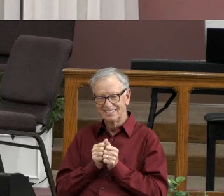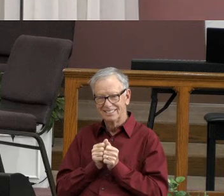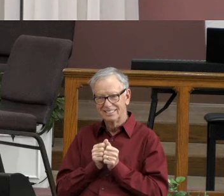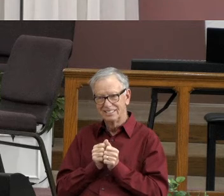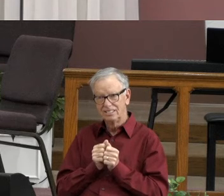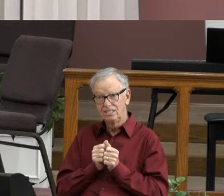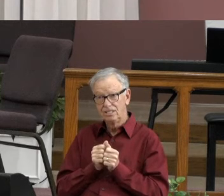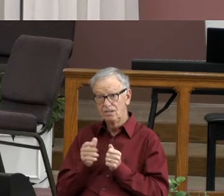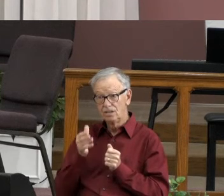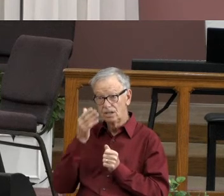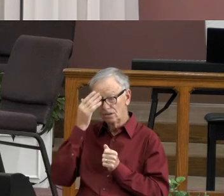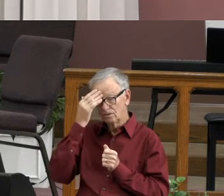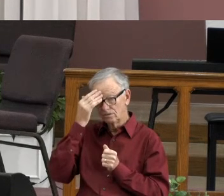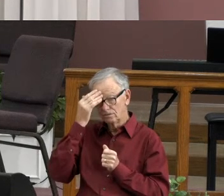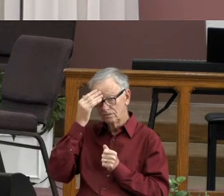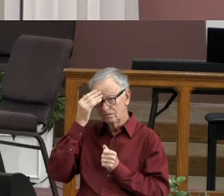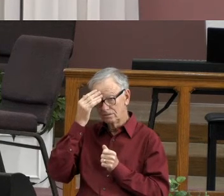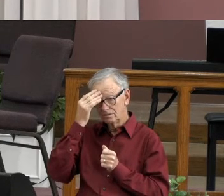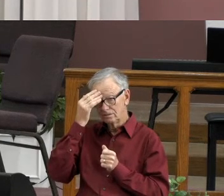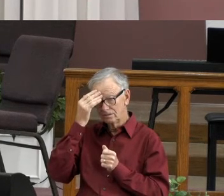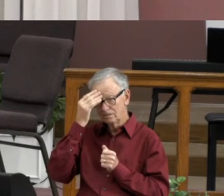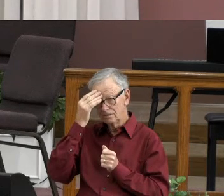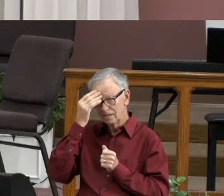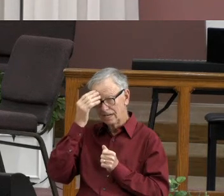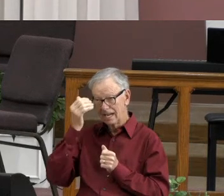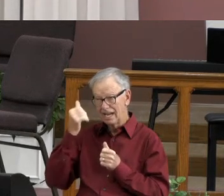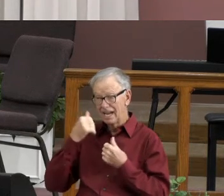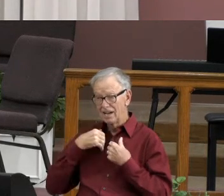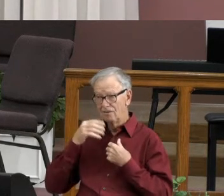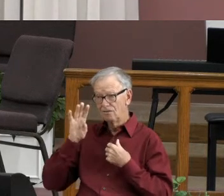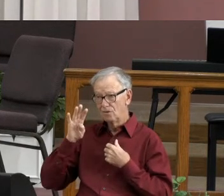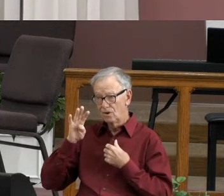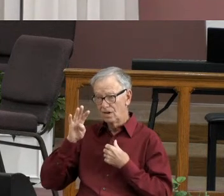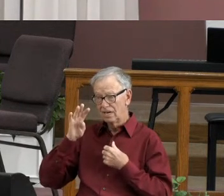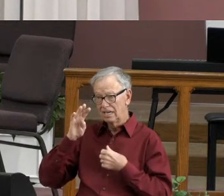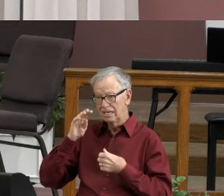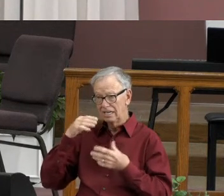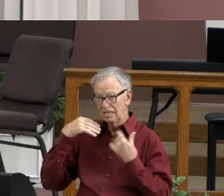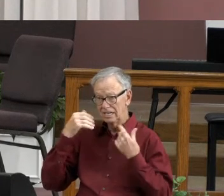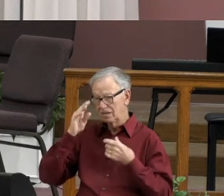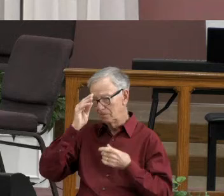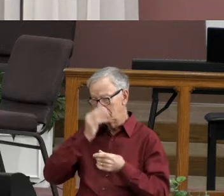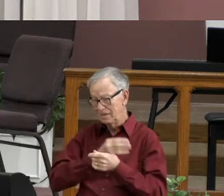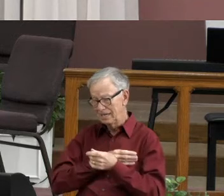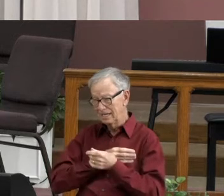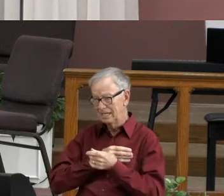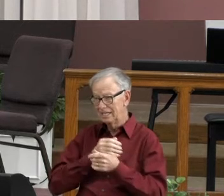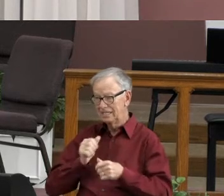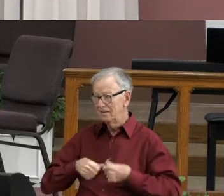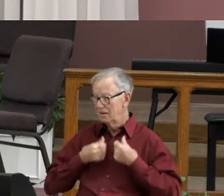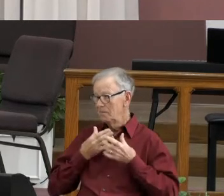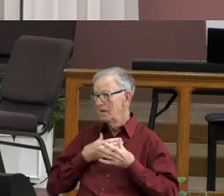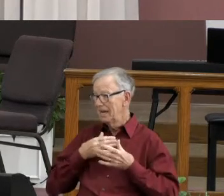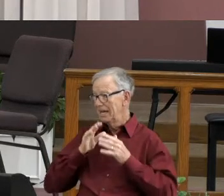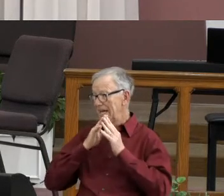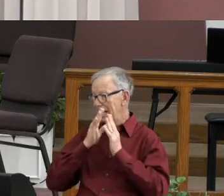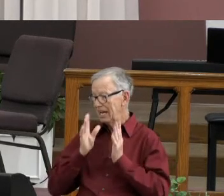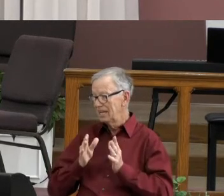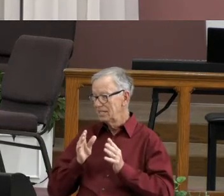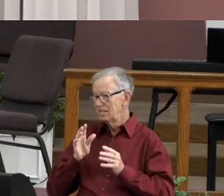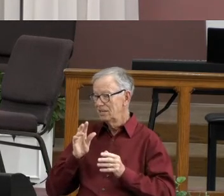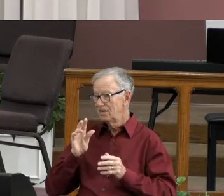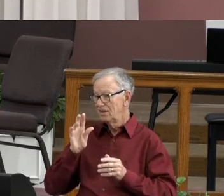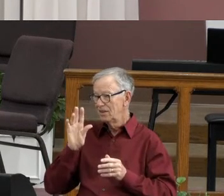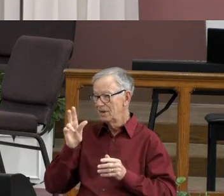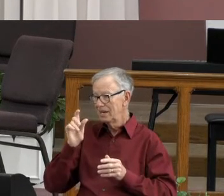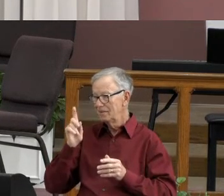But you know, I've got four young men living in my house. Well, three and a half. One's not there very much.